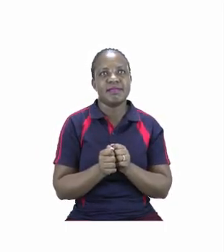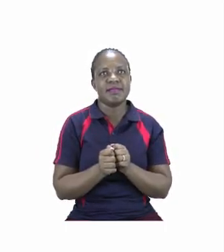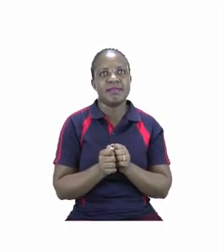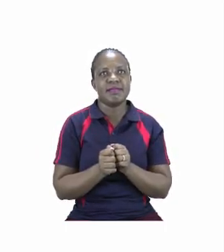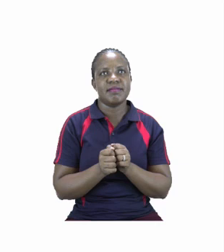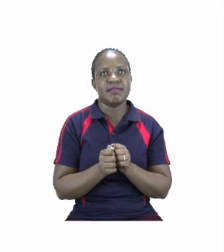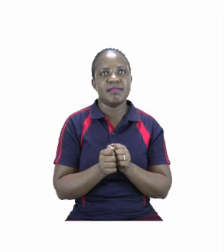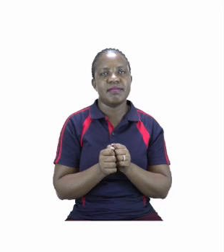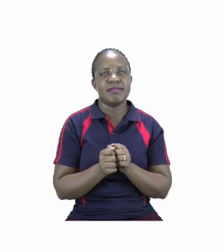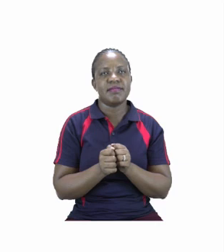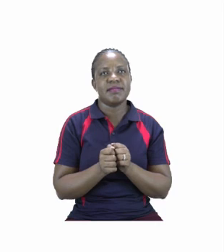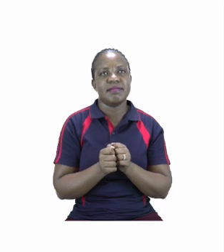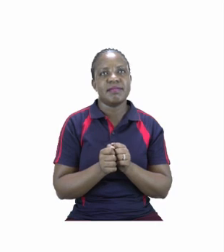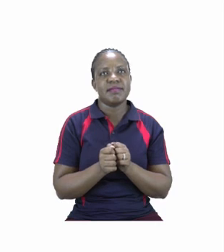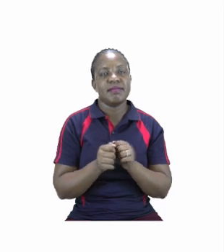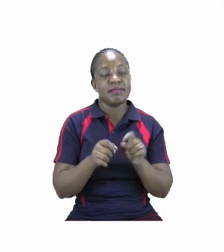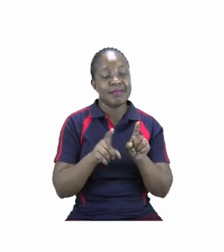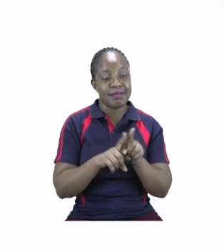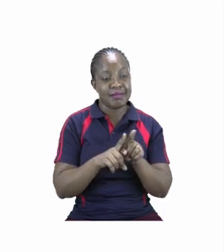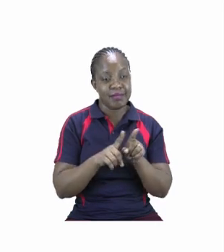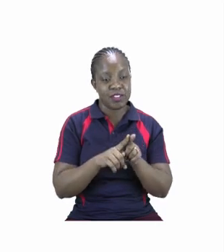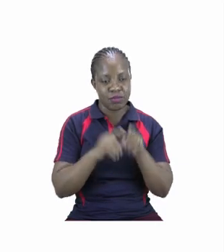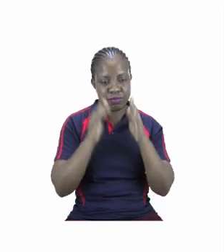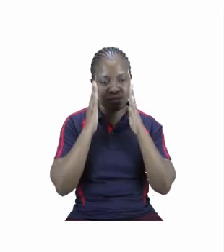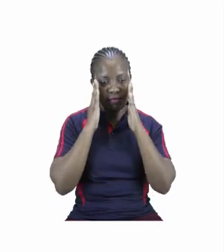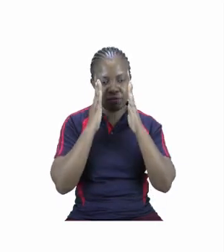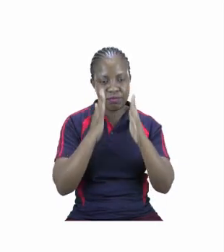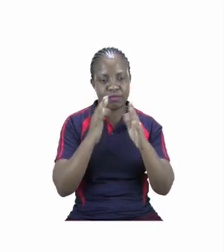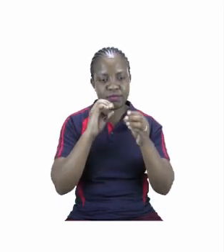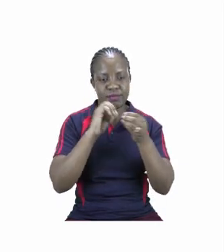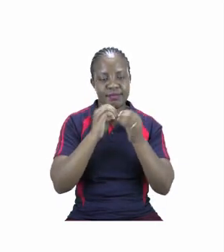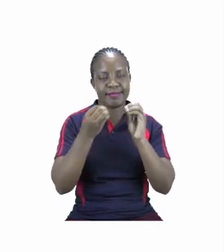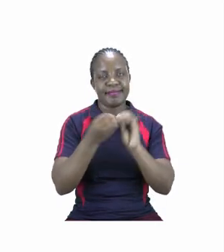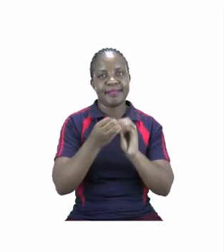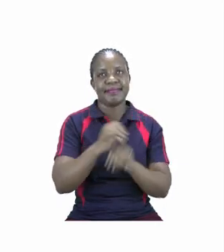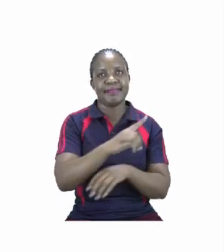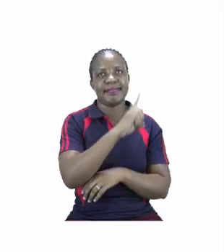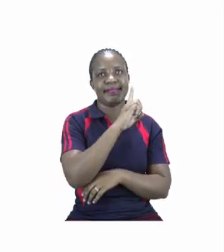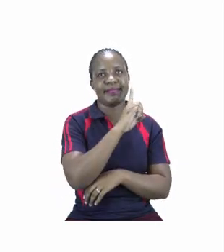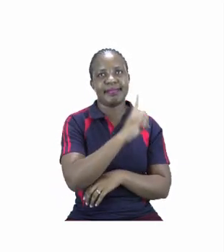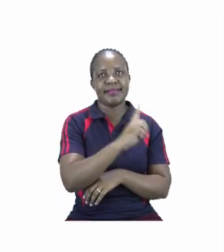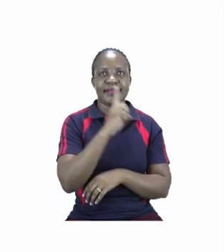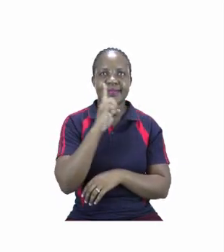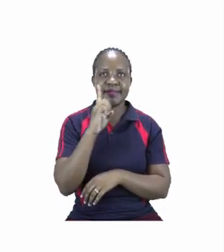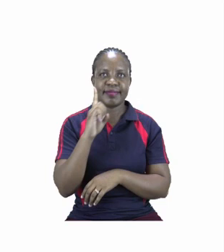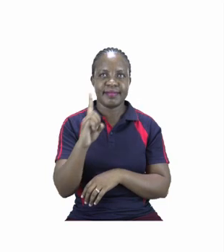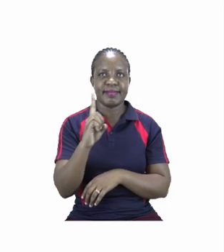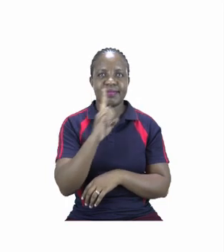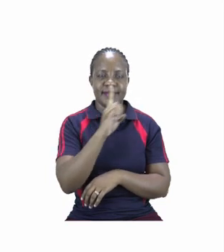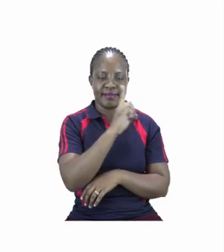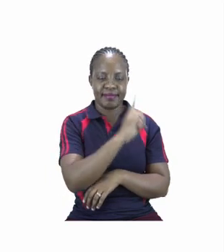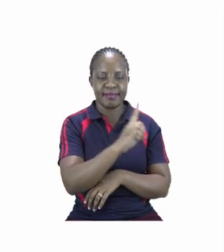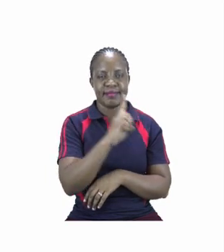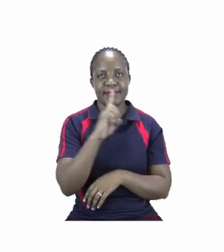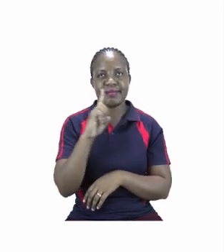the number 11. Everyone, let's say 11.